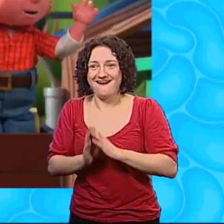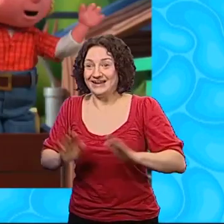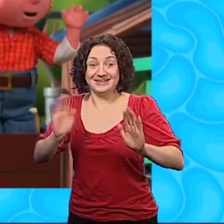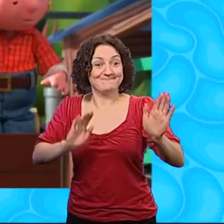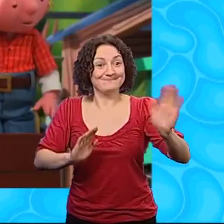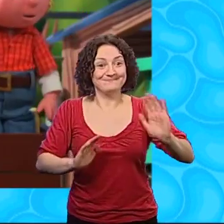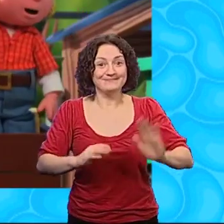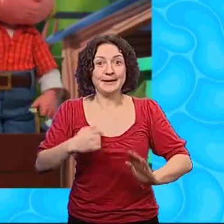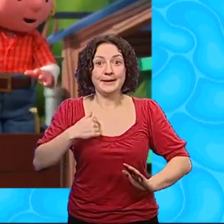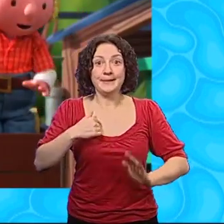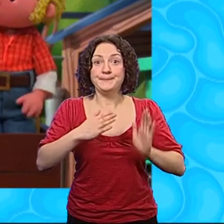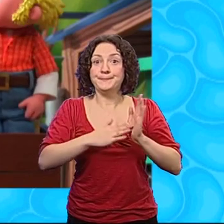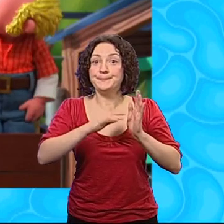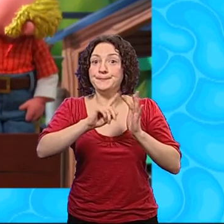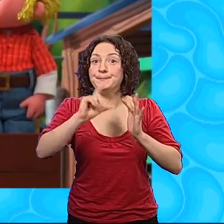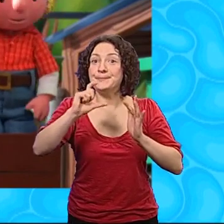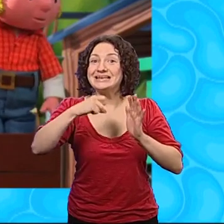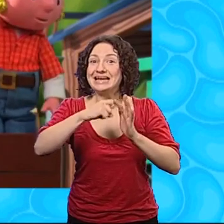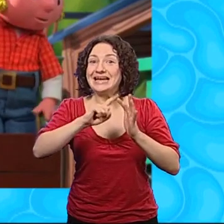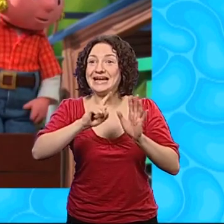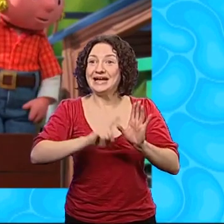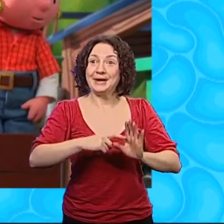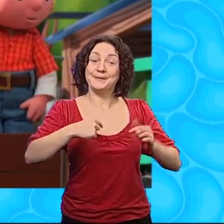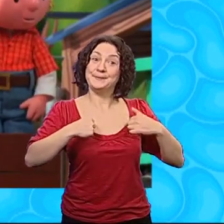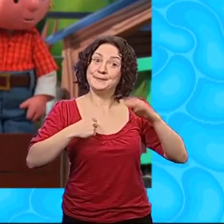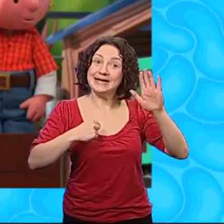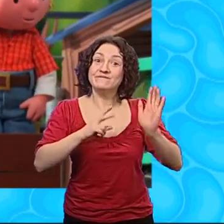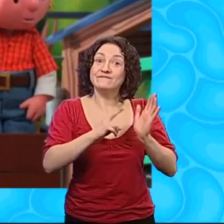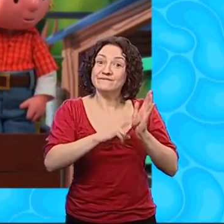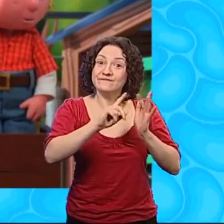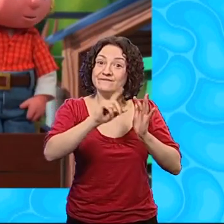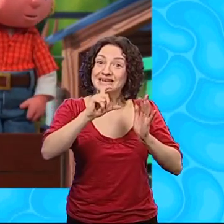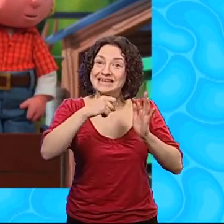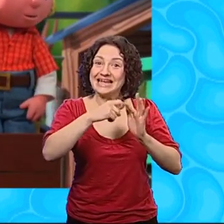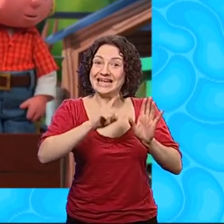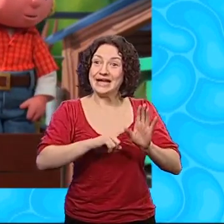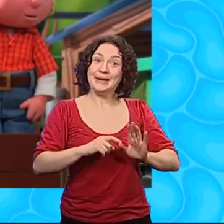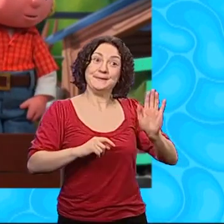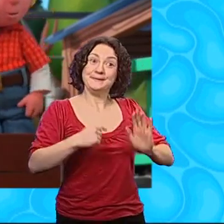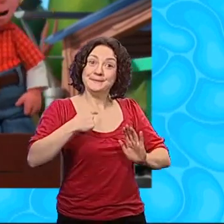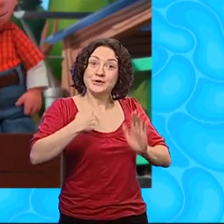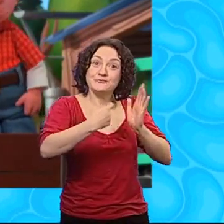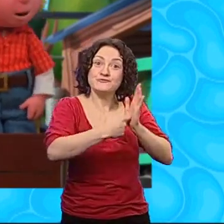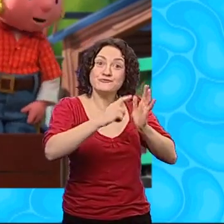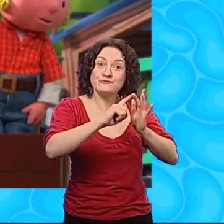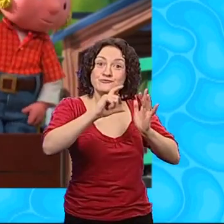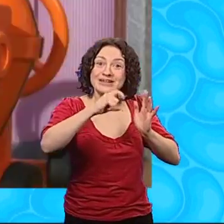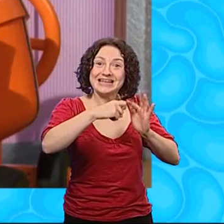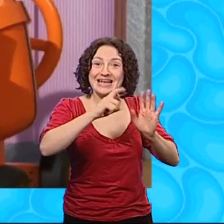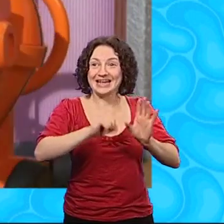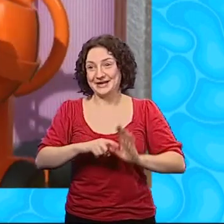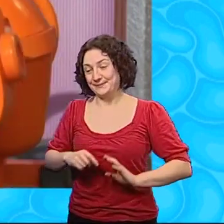Hi everyone, I'm Mickey Picker. I'm Vicky Picker. And I'm Little Ricky Picker. We're the